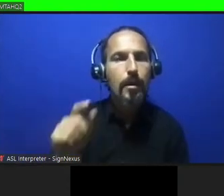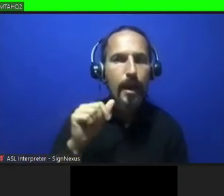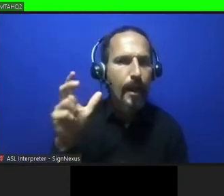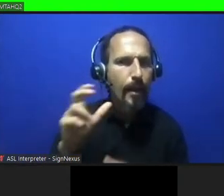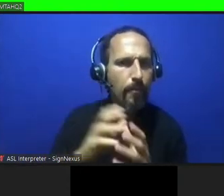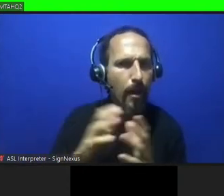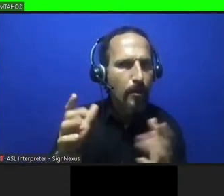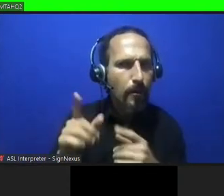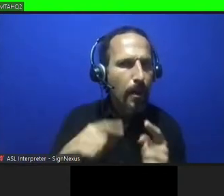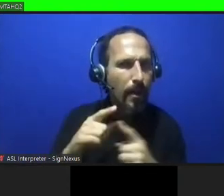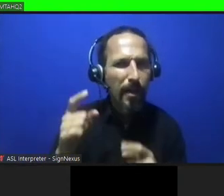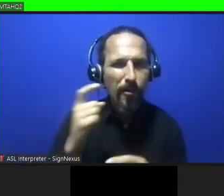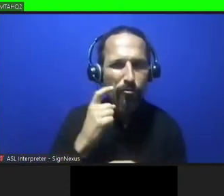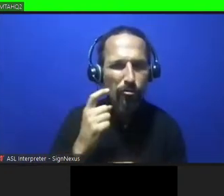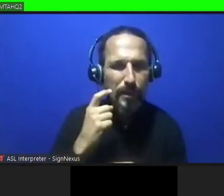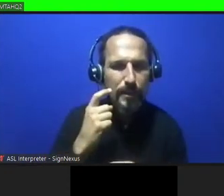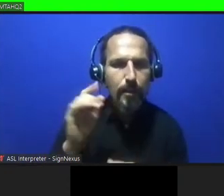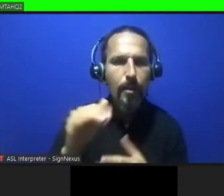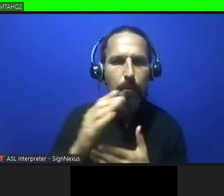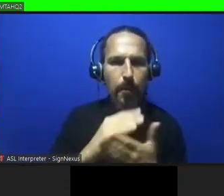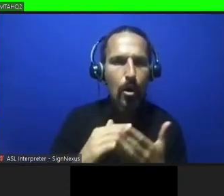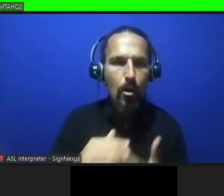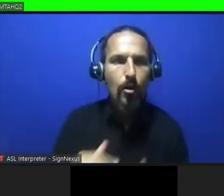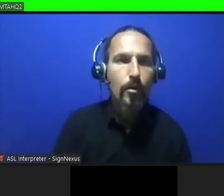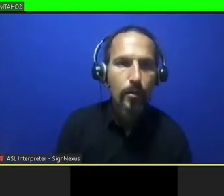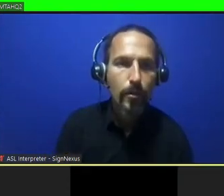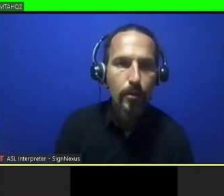the most recent portion